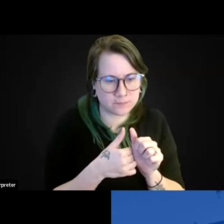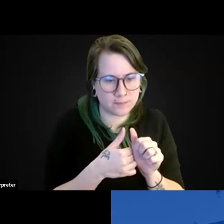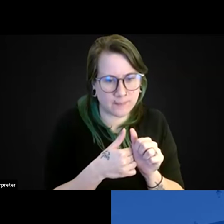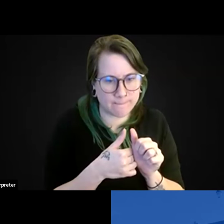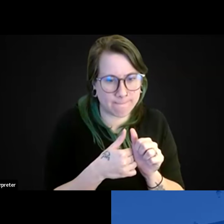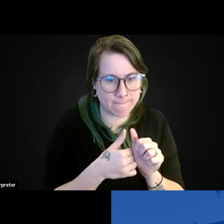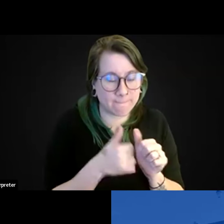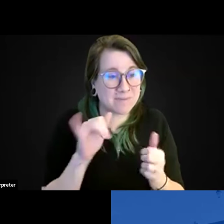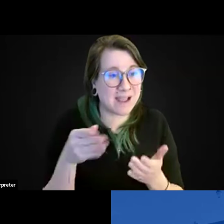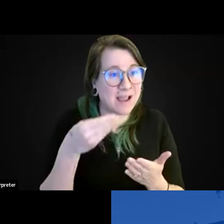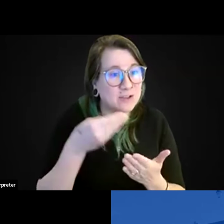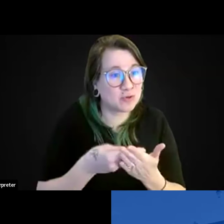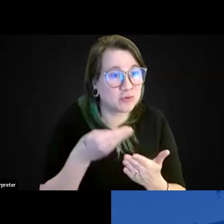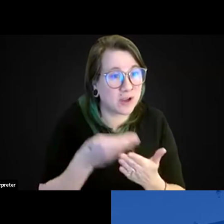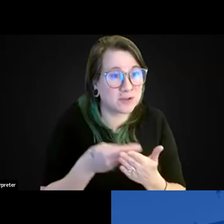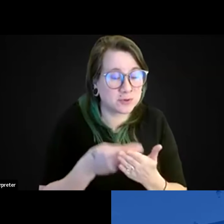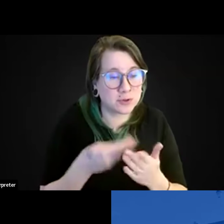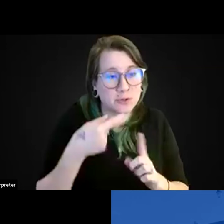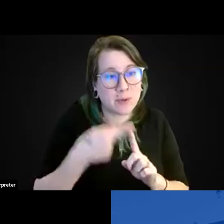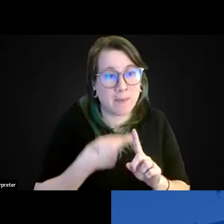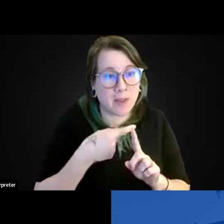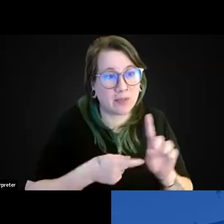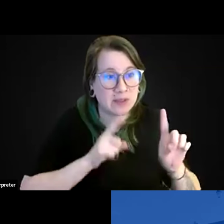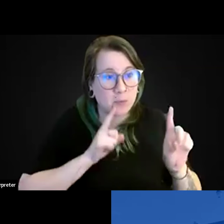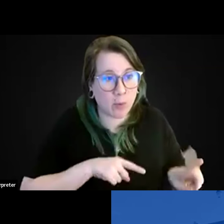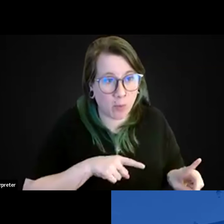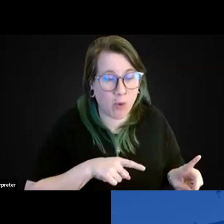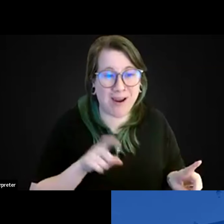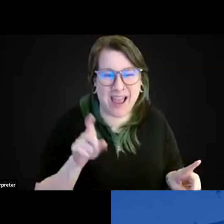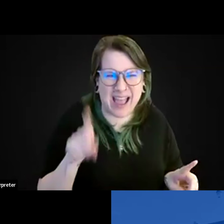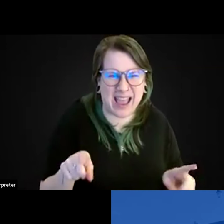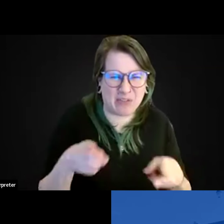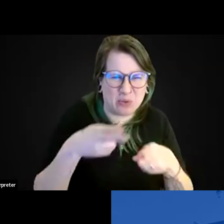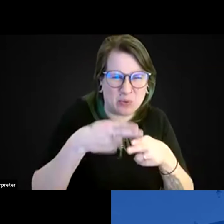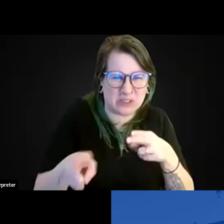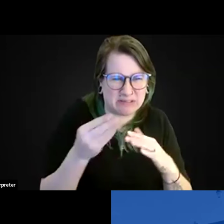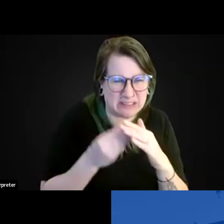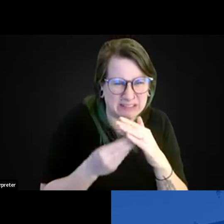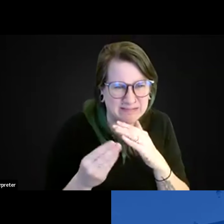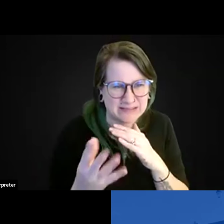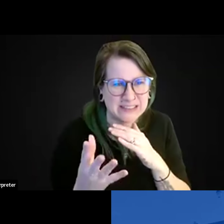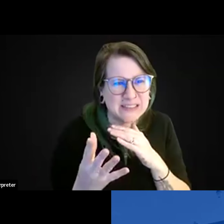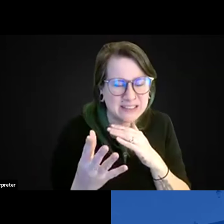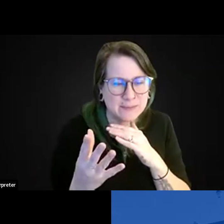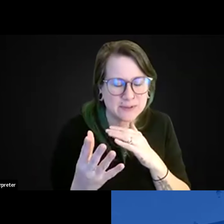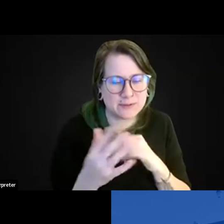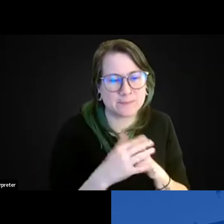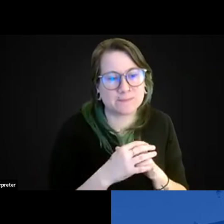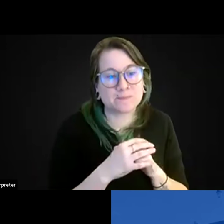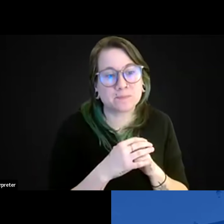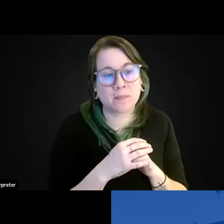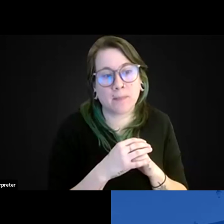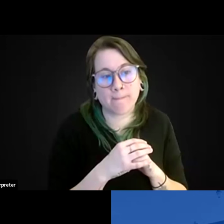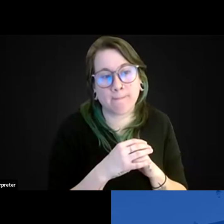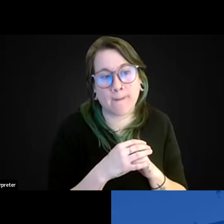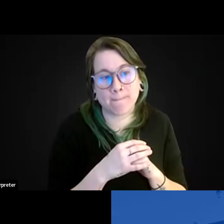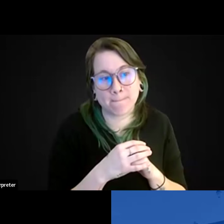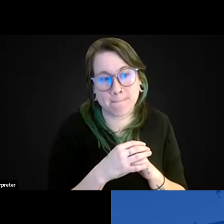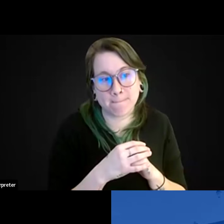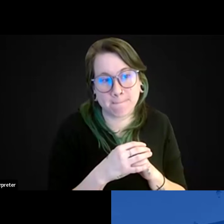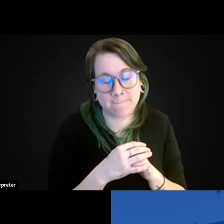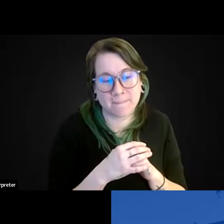the treasurer's monthly report, I have to give a quick disclaimer, and just